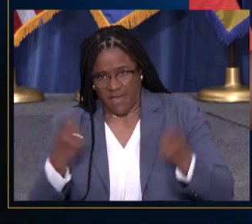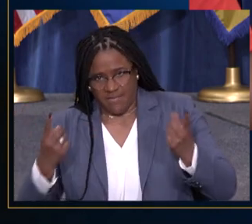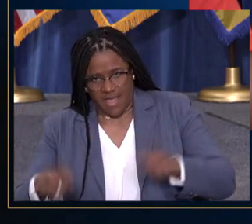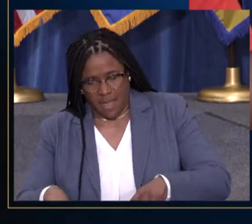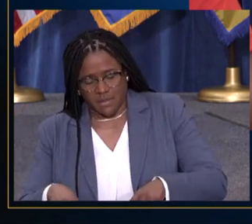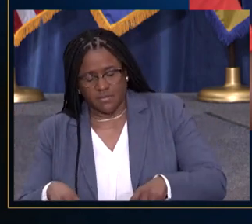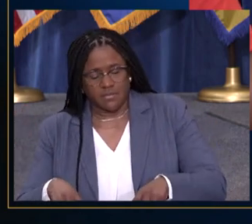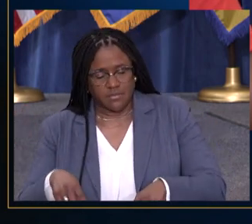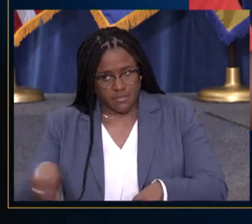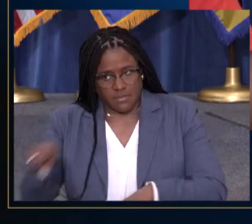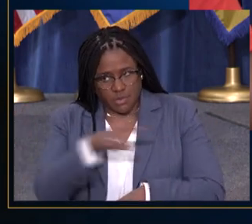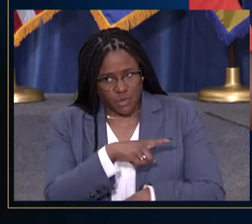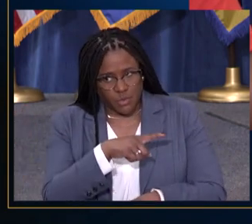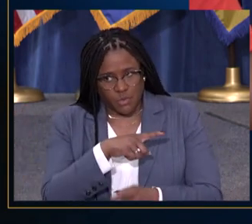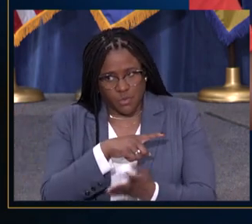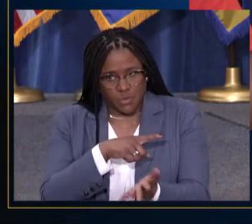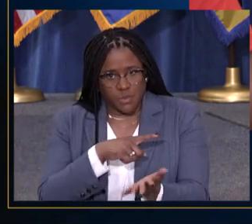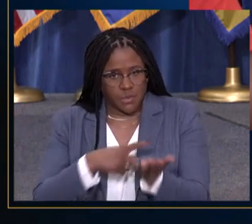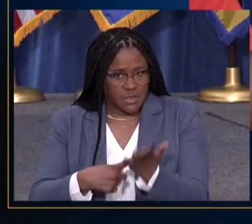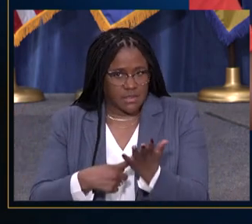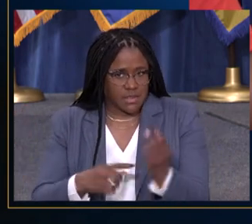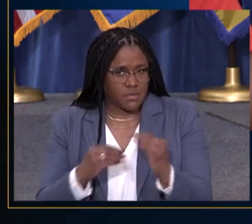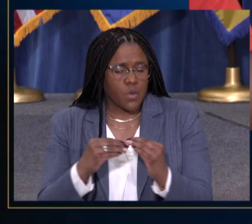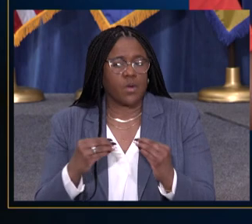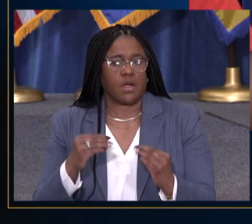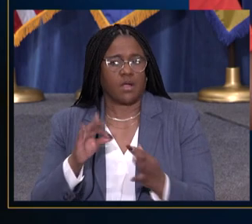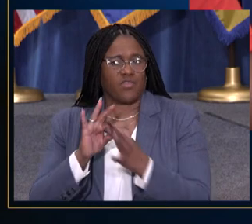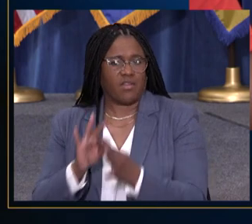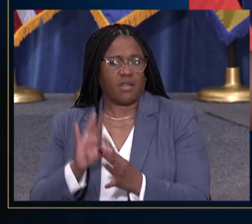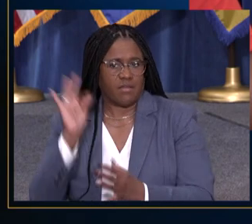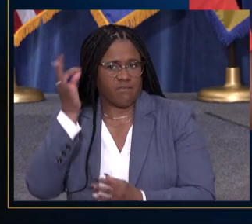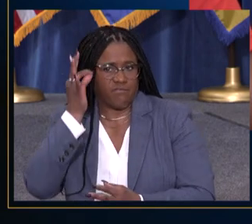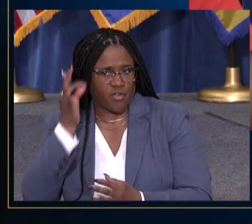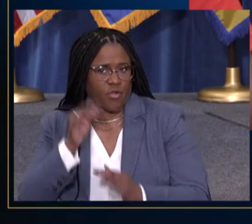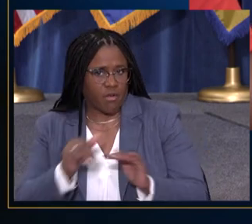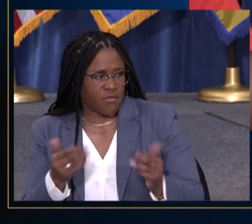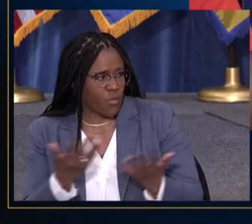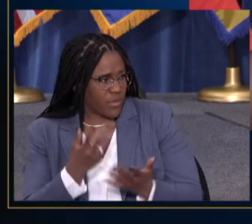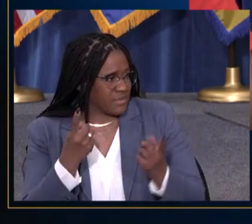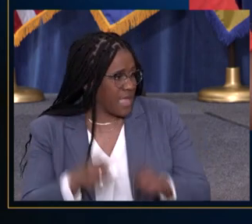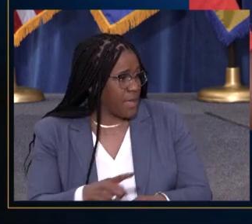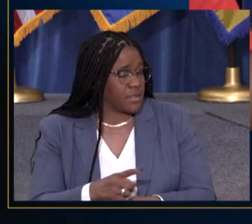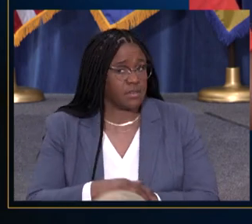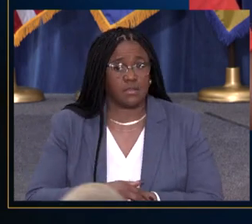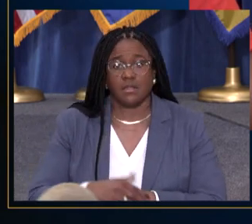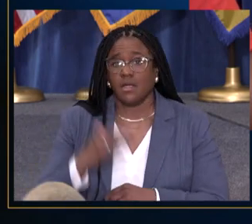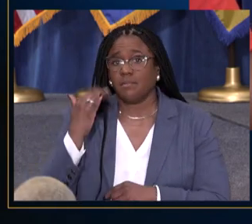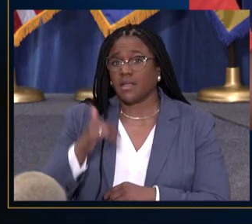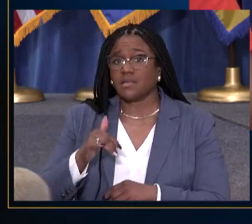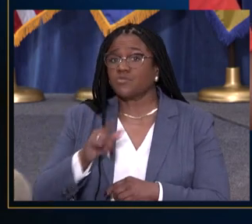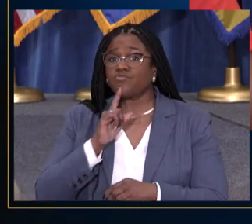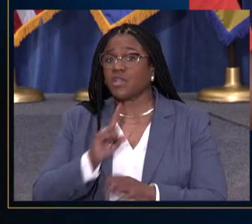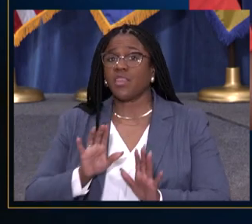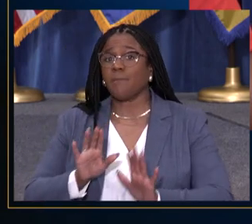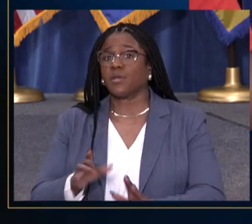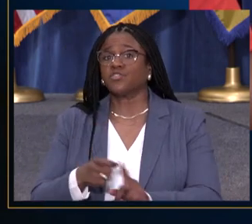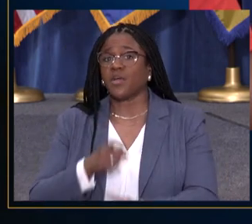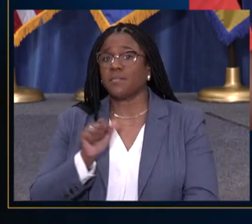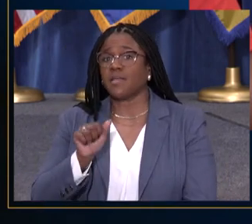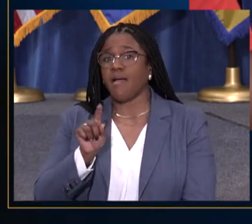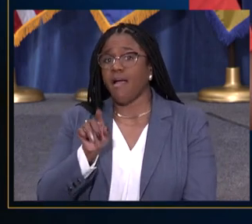And I know that you'll talk more about on the federal level what's going on, because the push that this